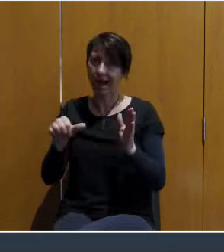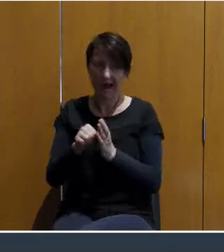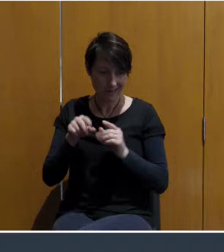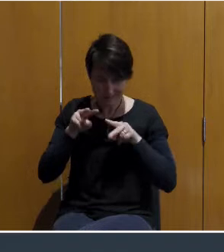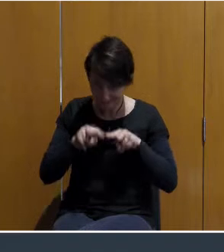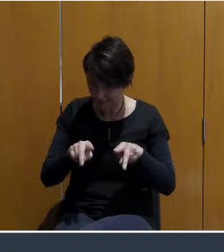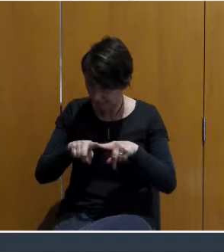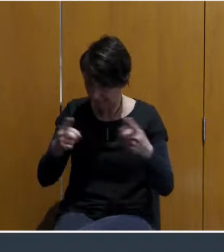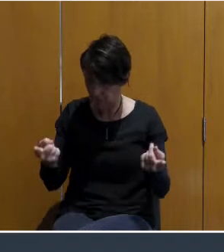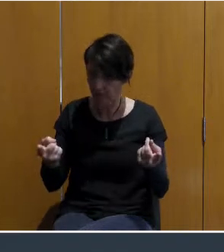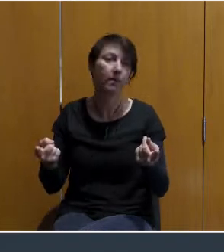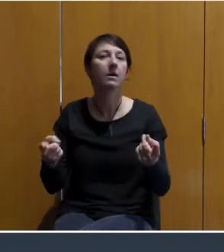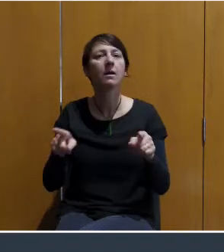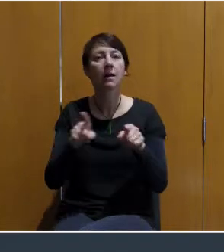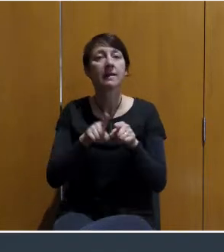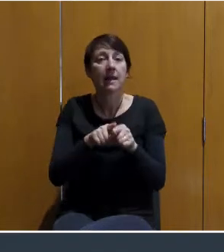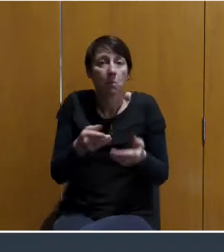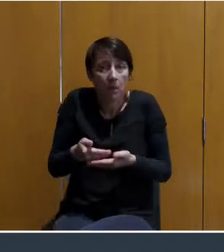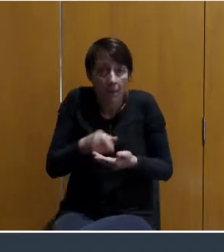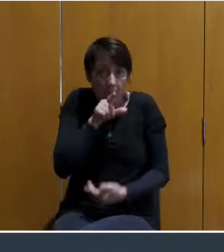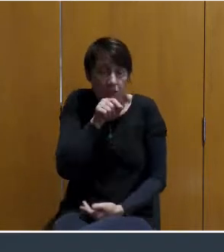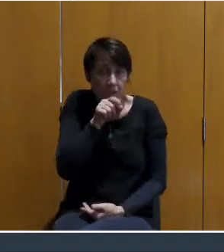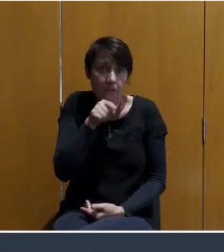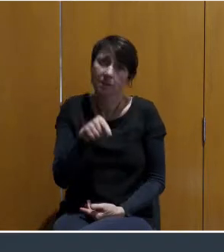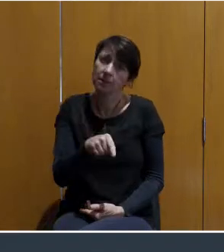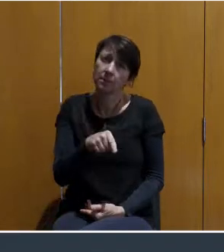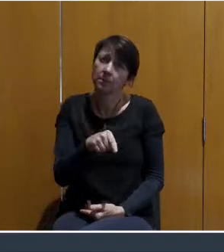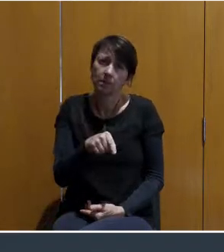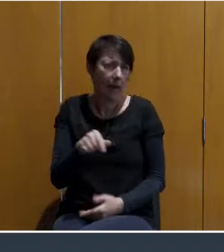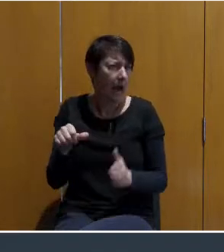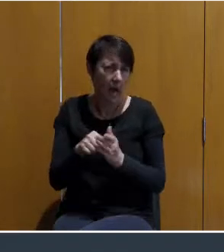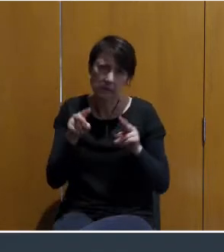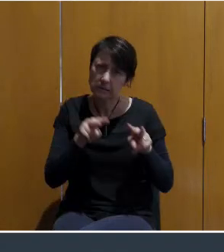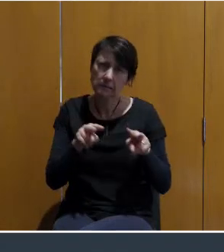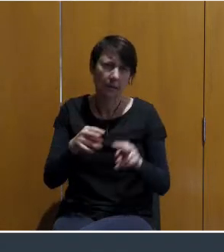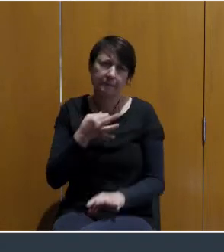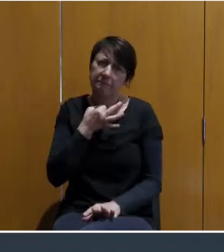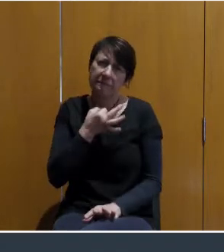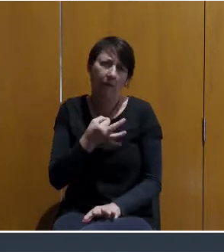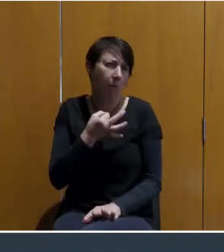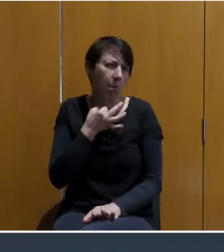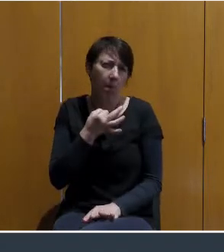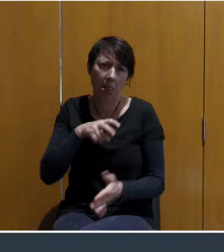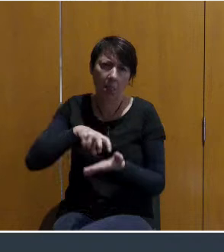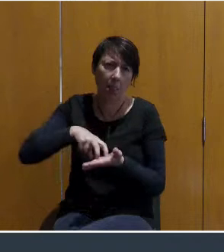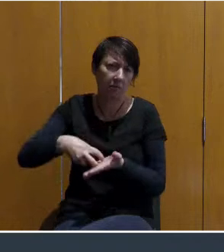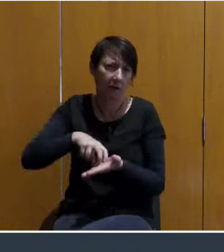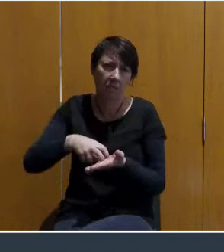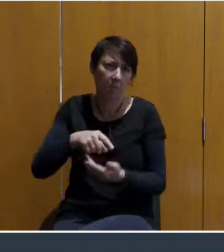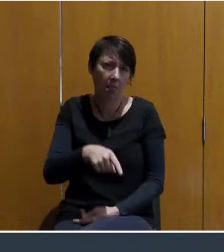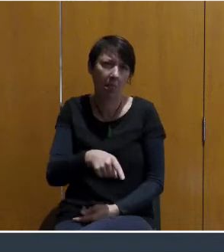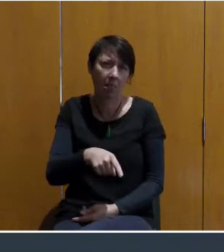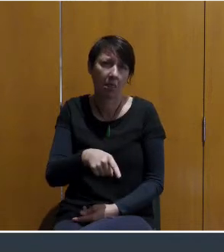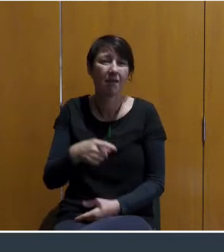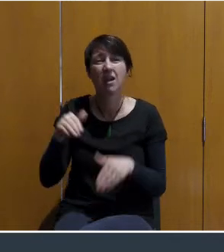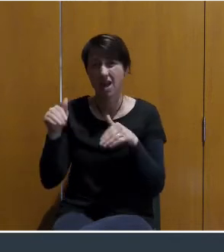chicks even more so. Very vulnerable, and you can see why the eggs, the dogs would eat the chicks as